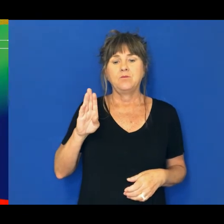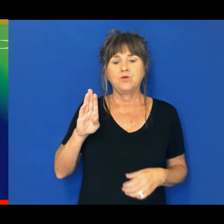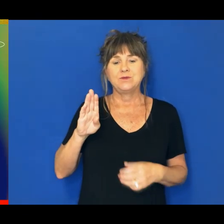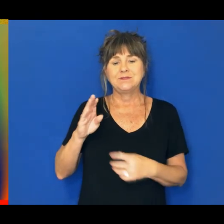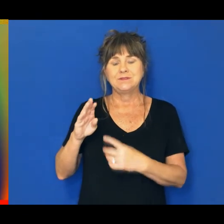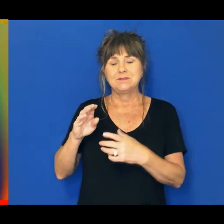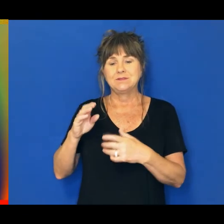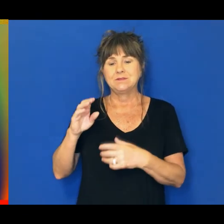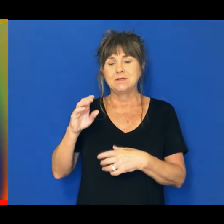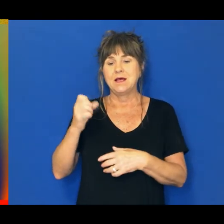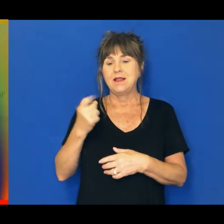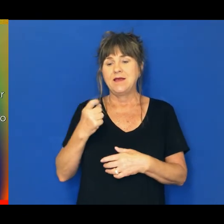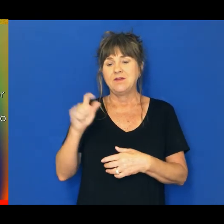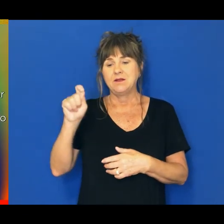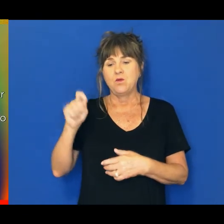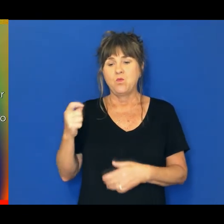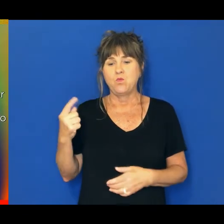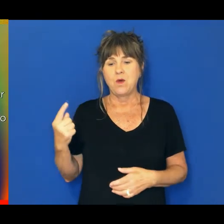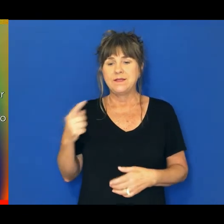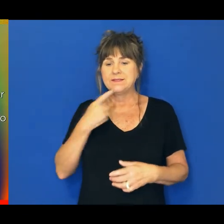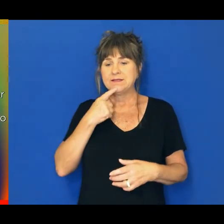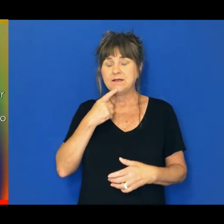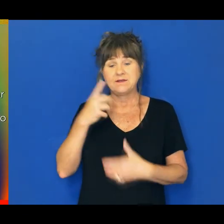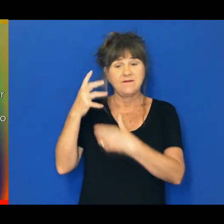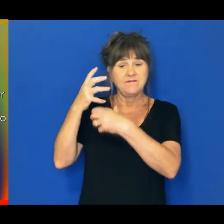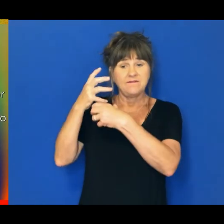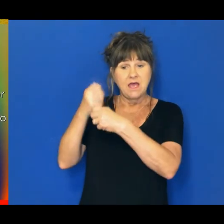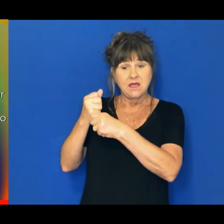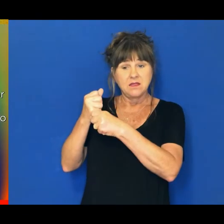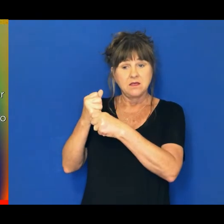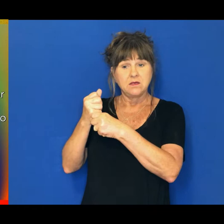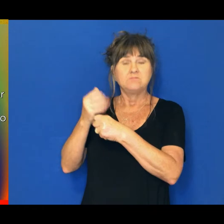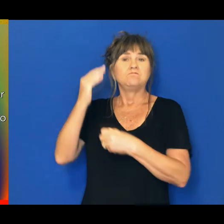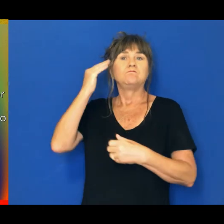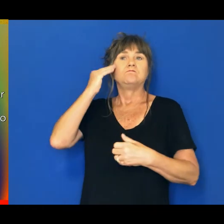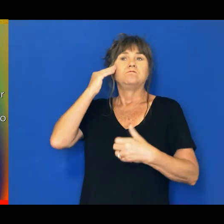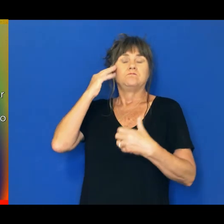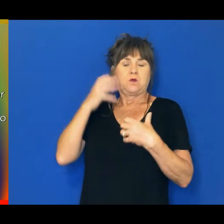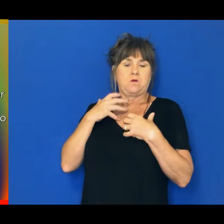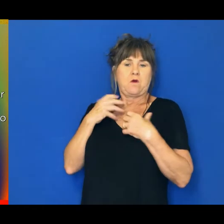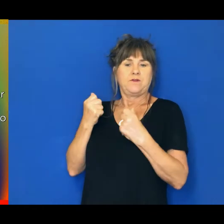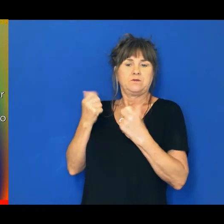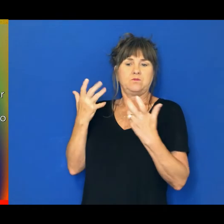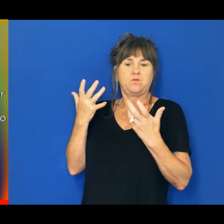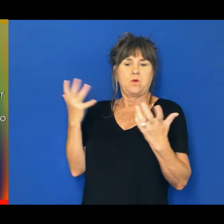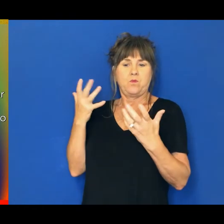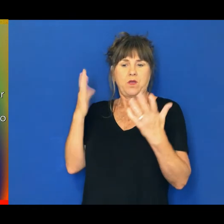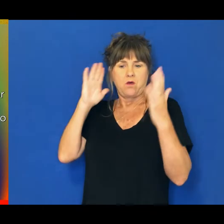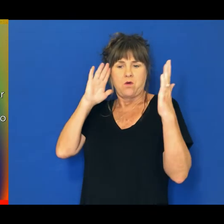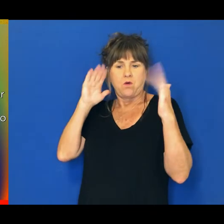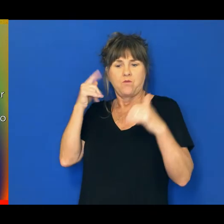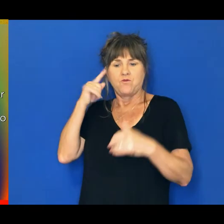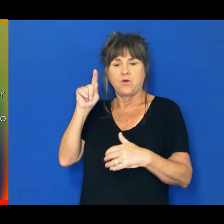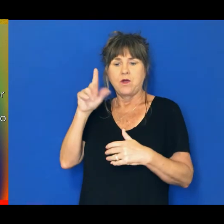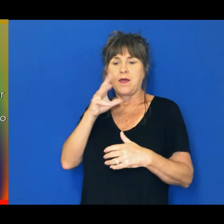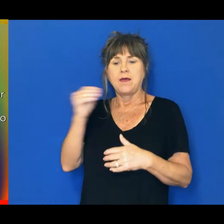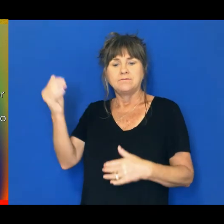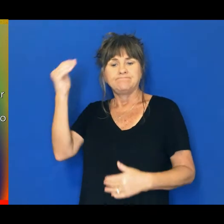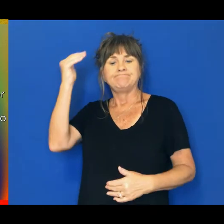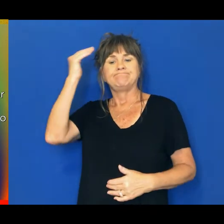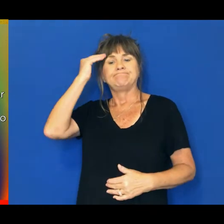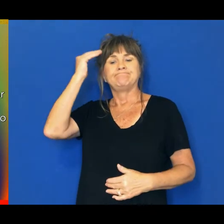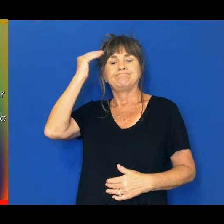says about faith. Now, faith is confidence in what we hope for and assurance about what we do not